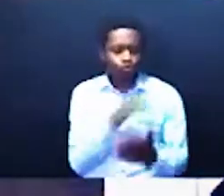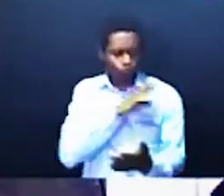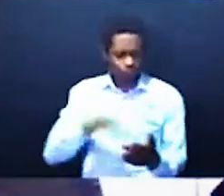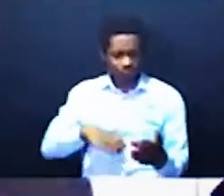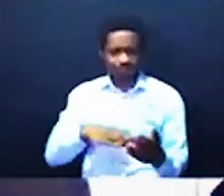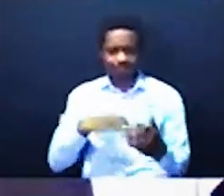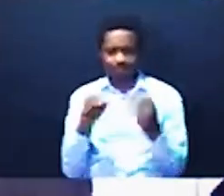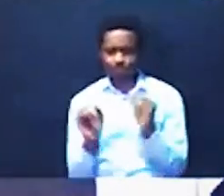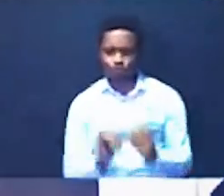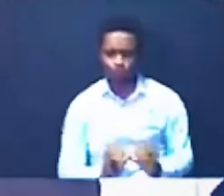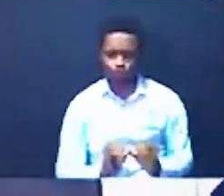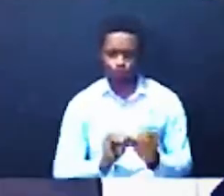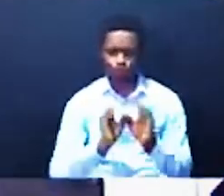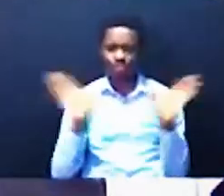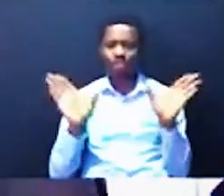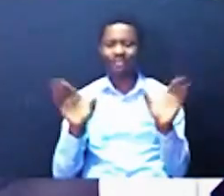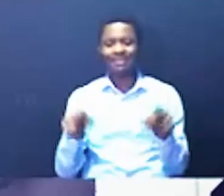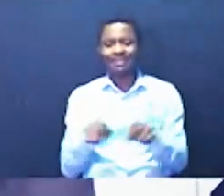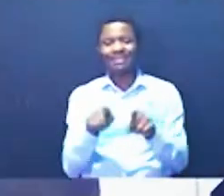Hallelujah.